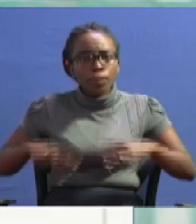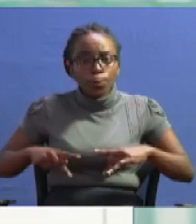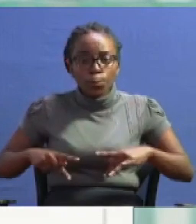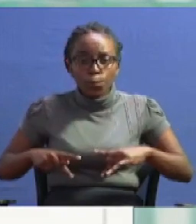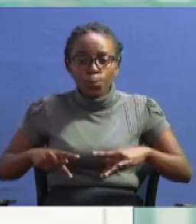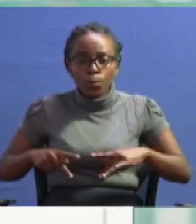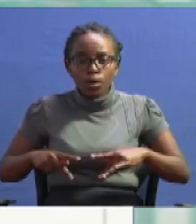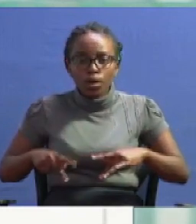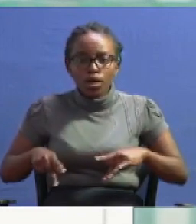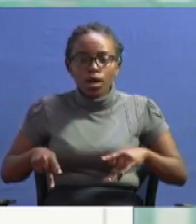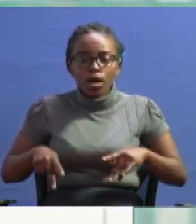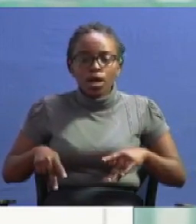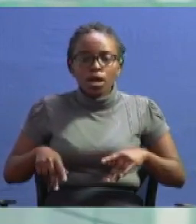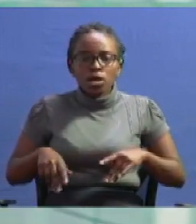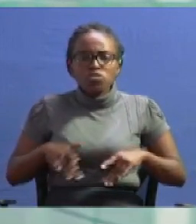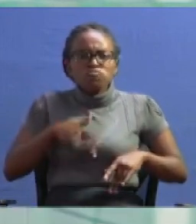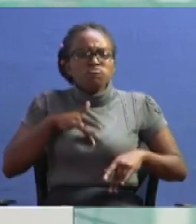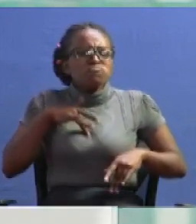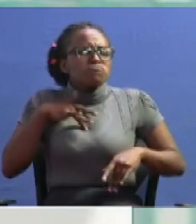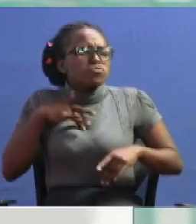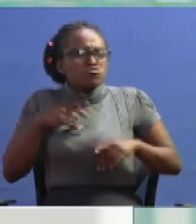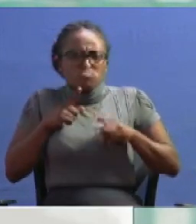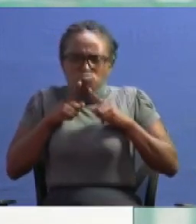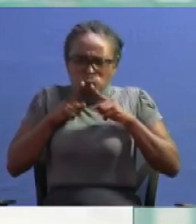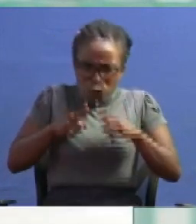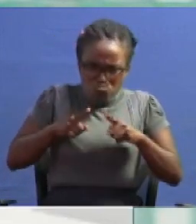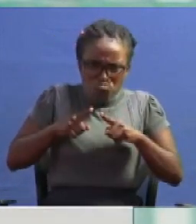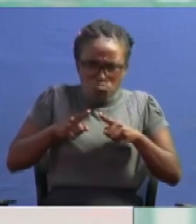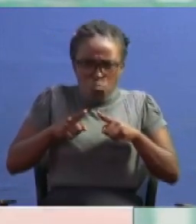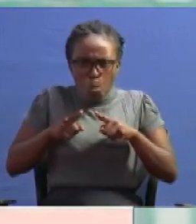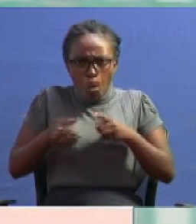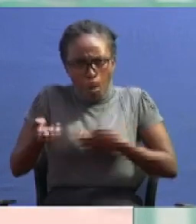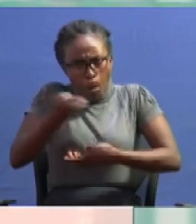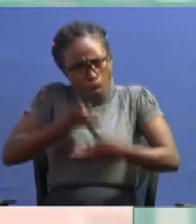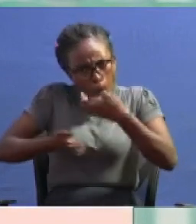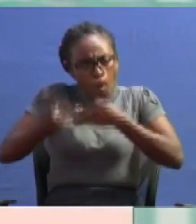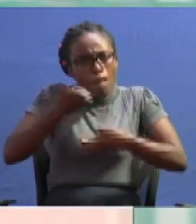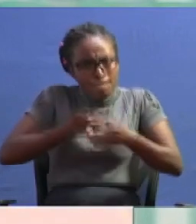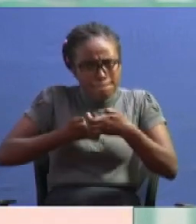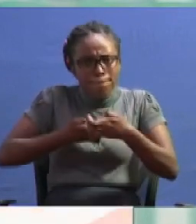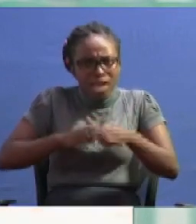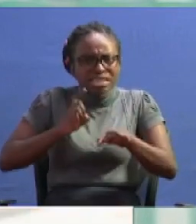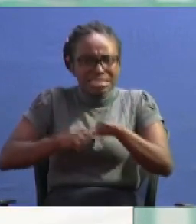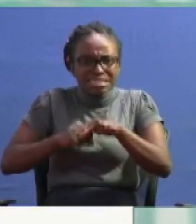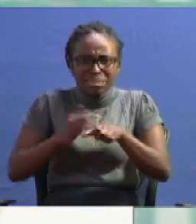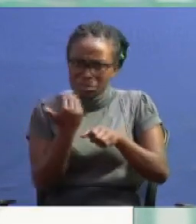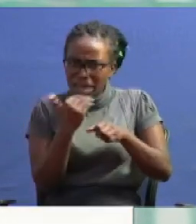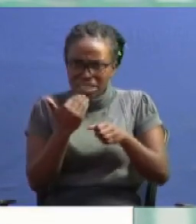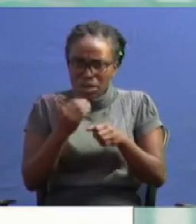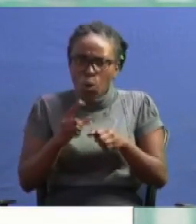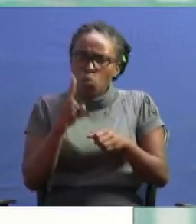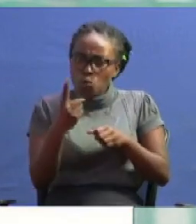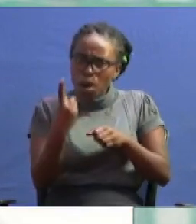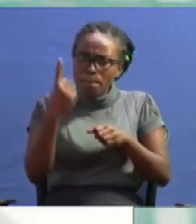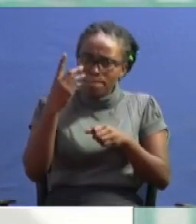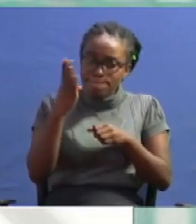feel threatened economically based on what Gachagua is preaching about, the one man, one vote, one